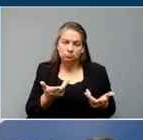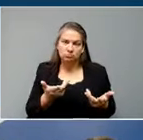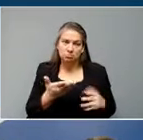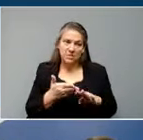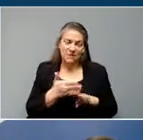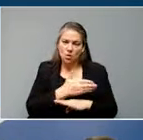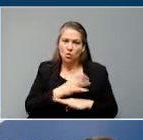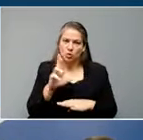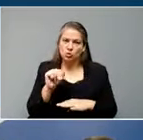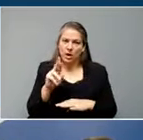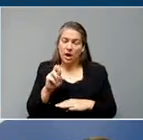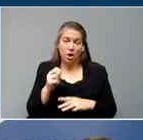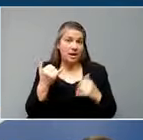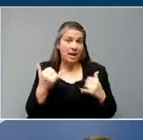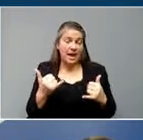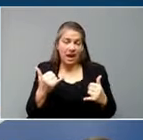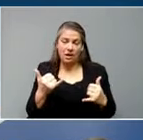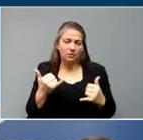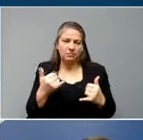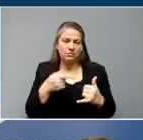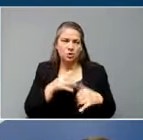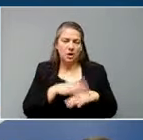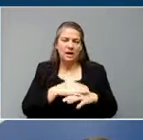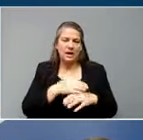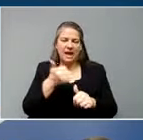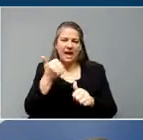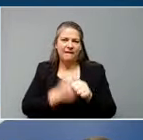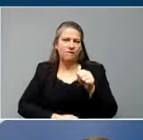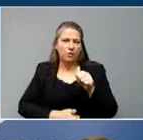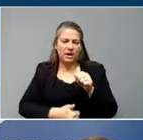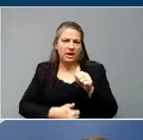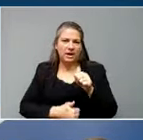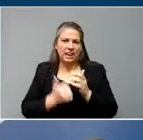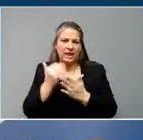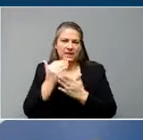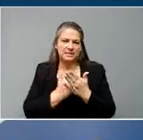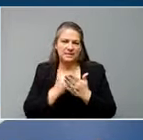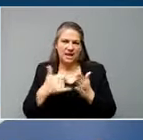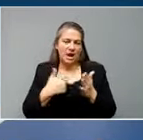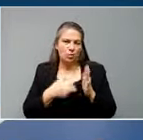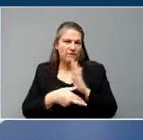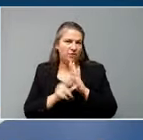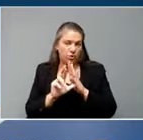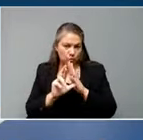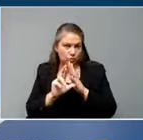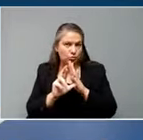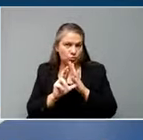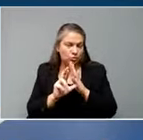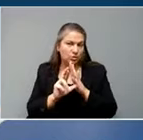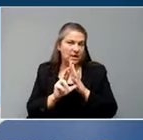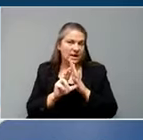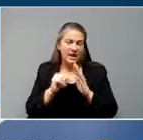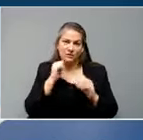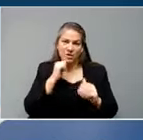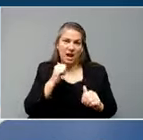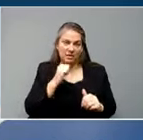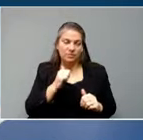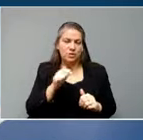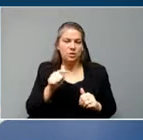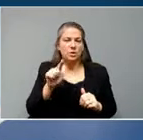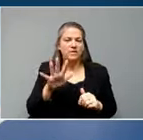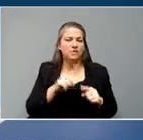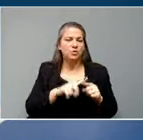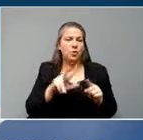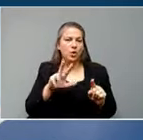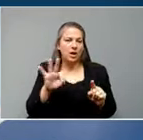rare. Now it's on just about every line list that I review at the end of each day. 25 to 39,